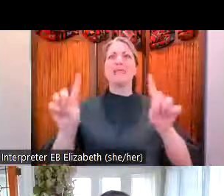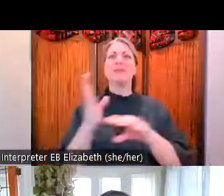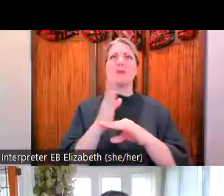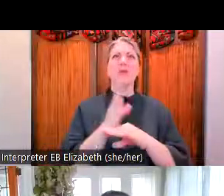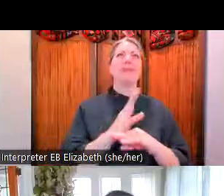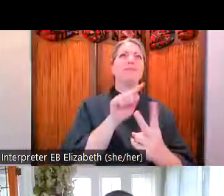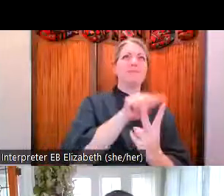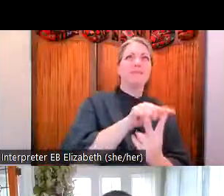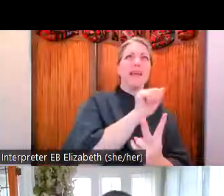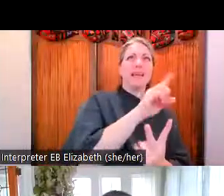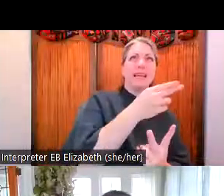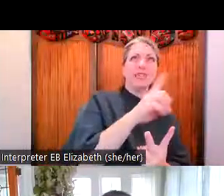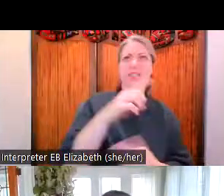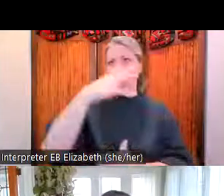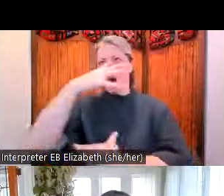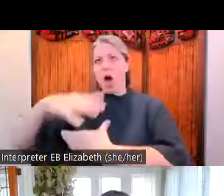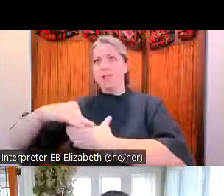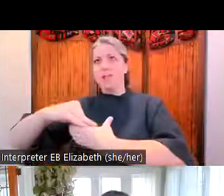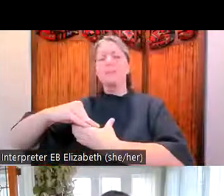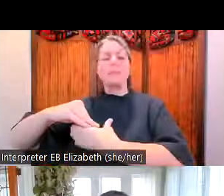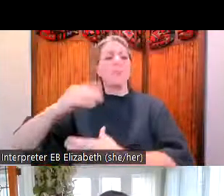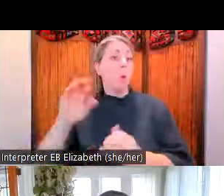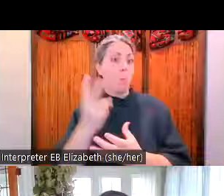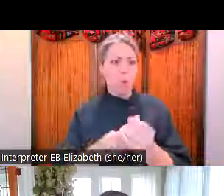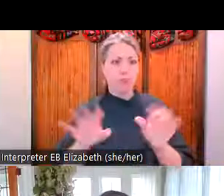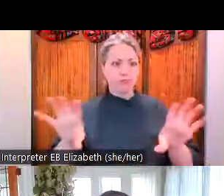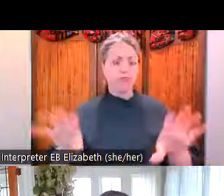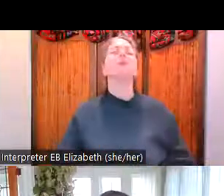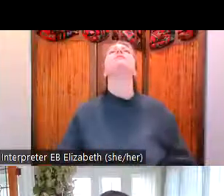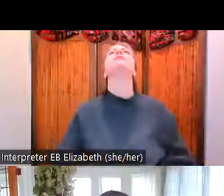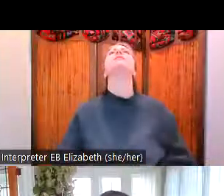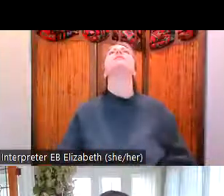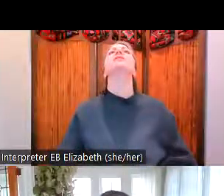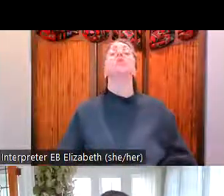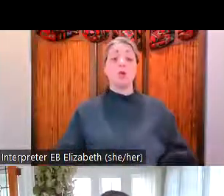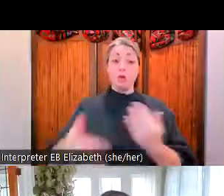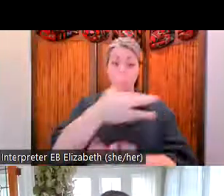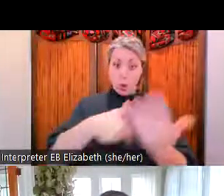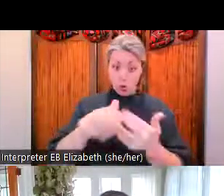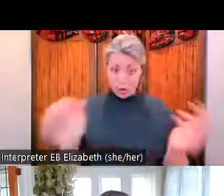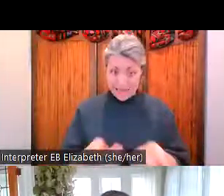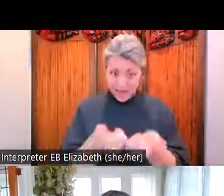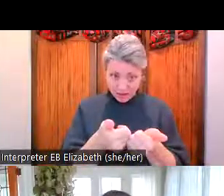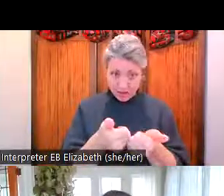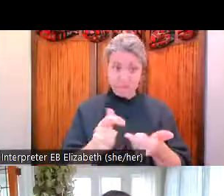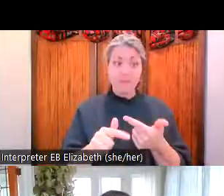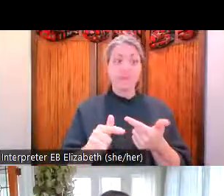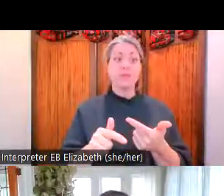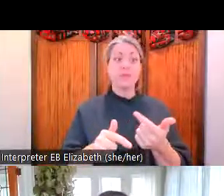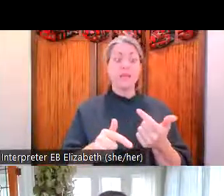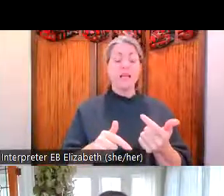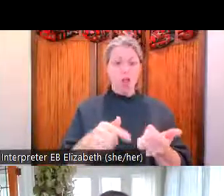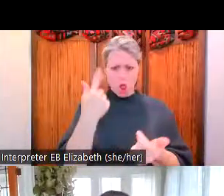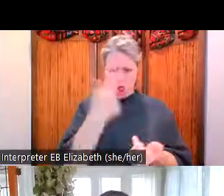autism, or maybe both. The descriptions of challenges socially or with restricted interest can look the same on paper